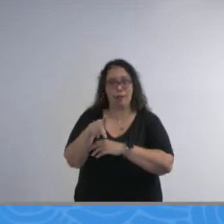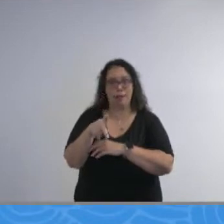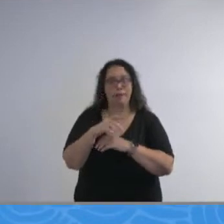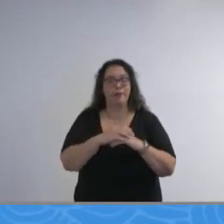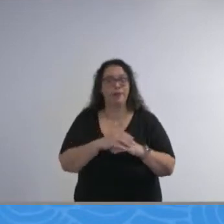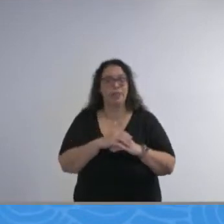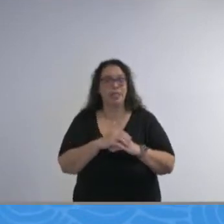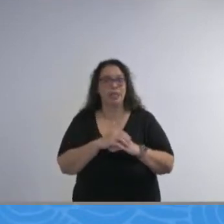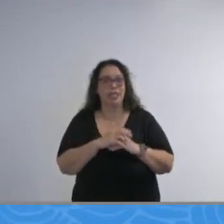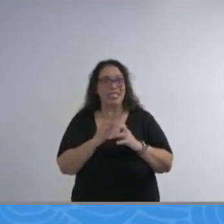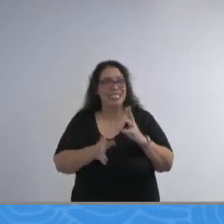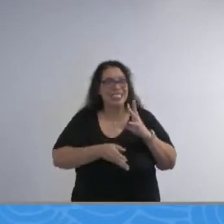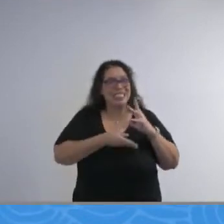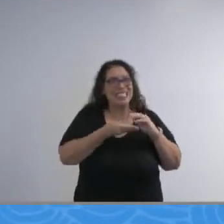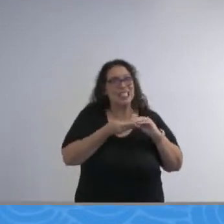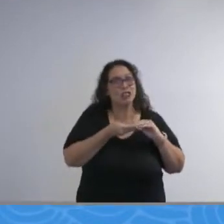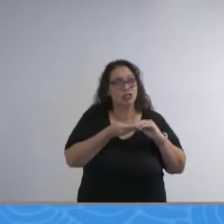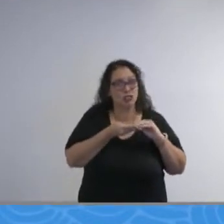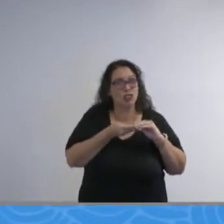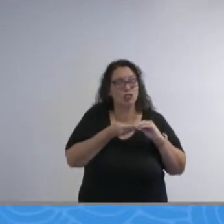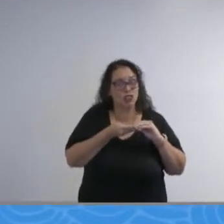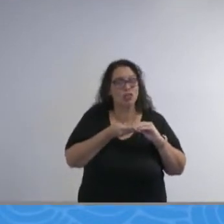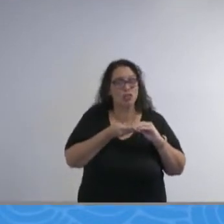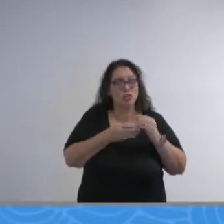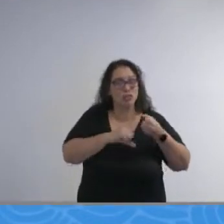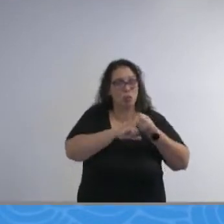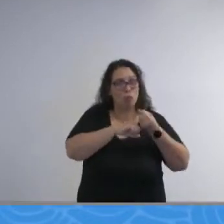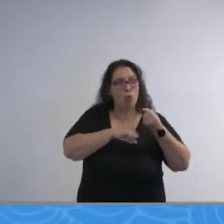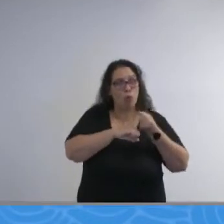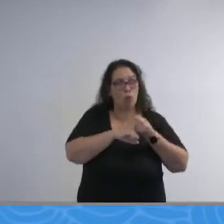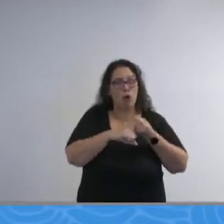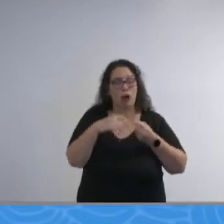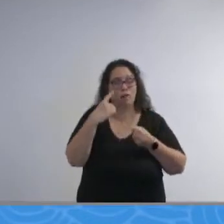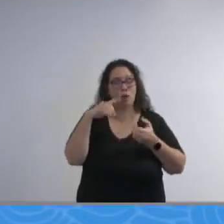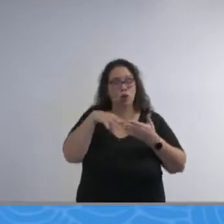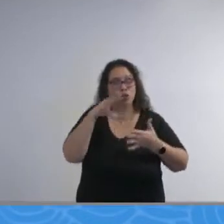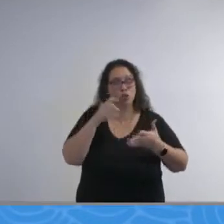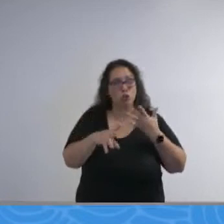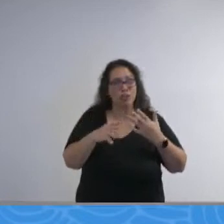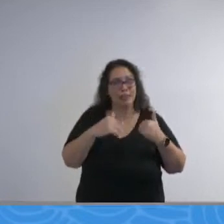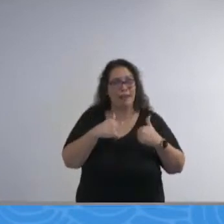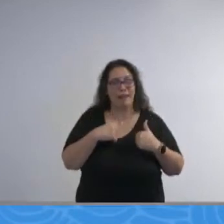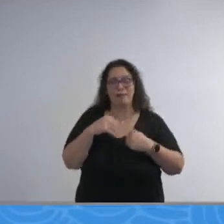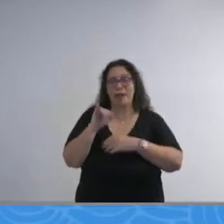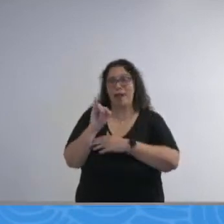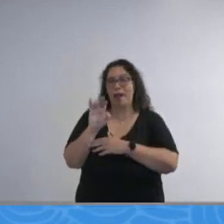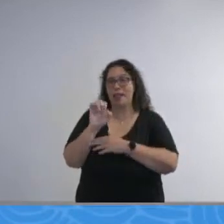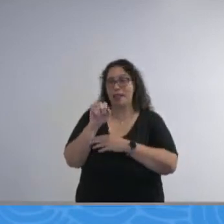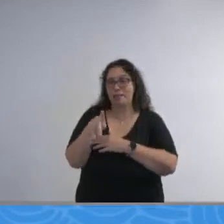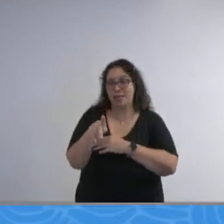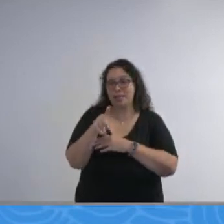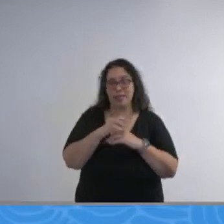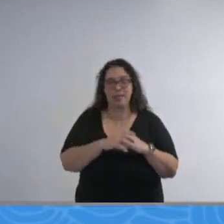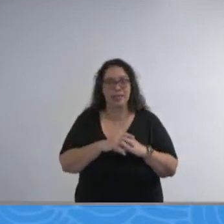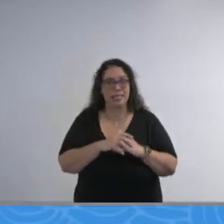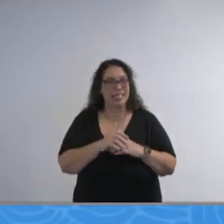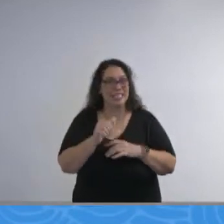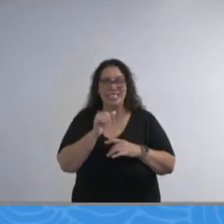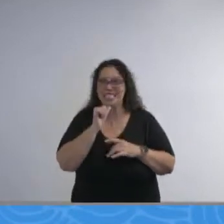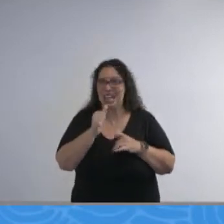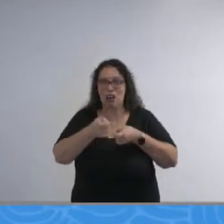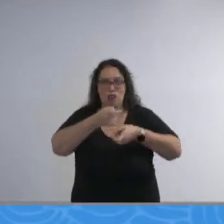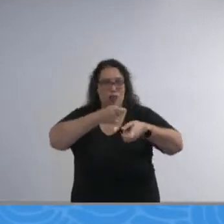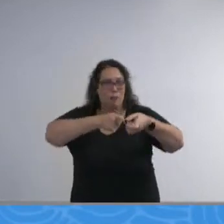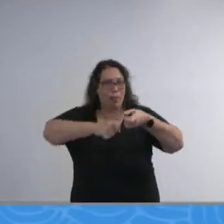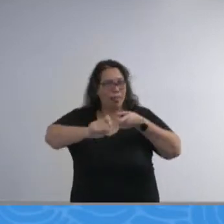an additional support for students who have IEPs. It is not in replace